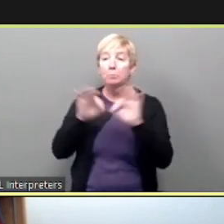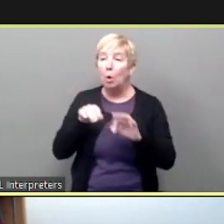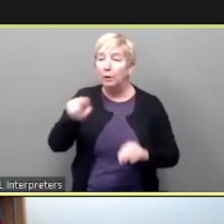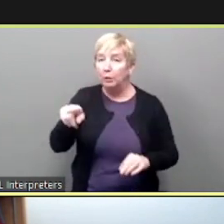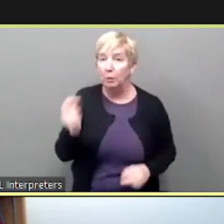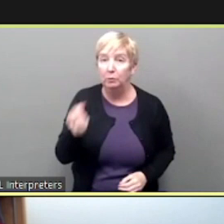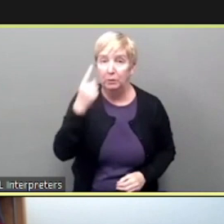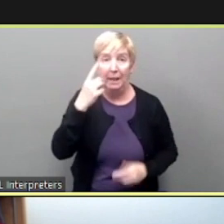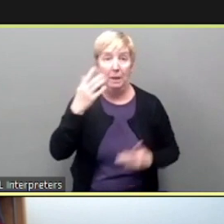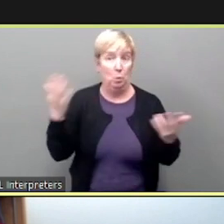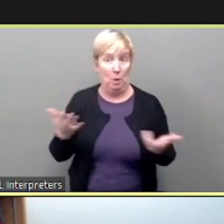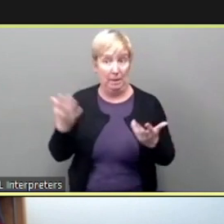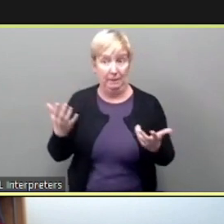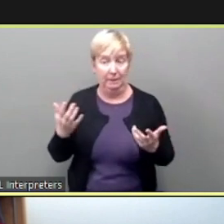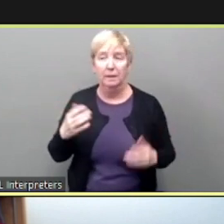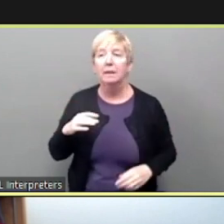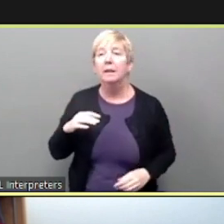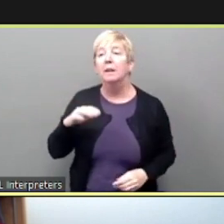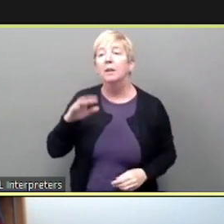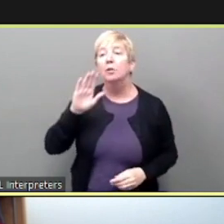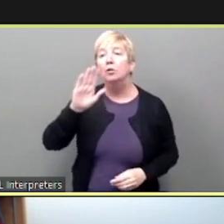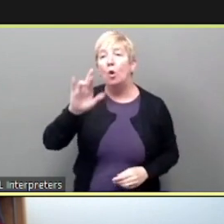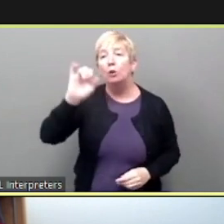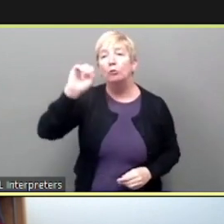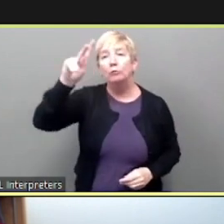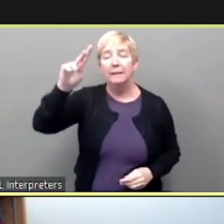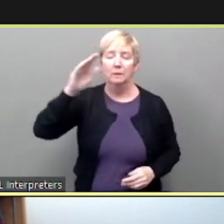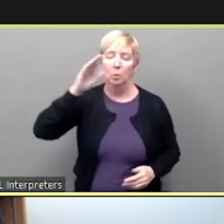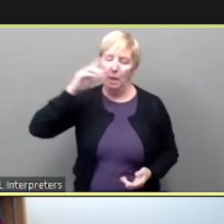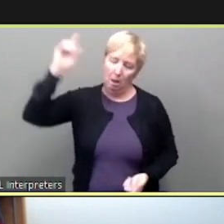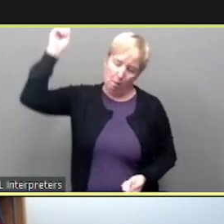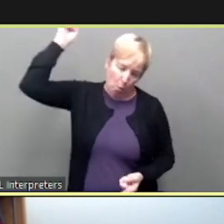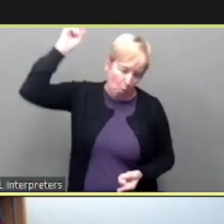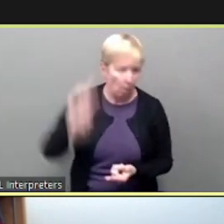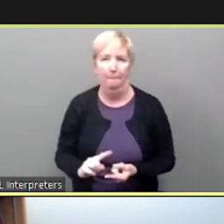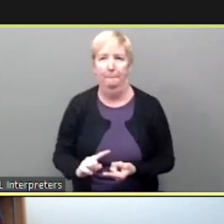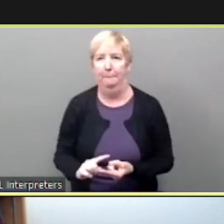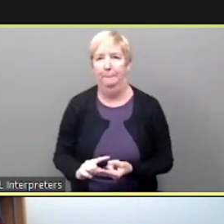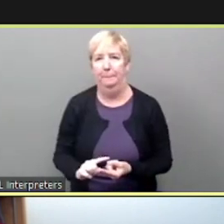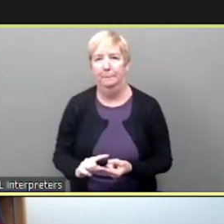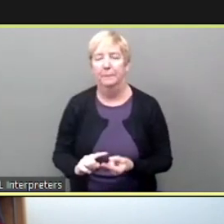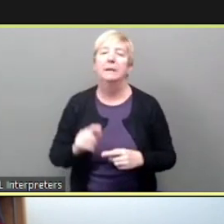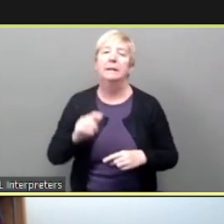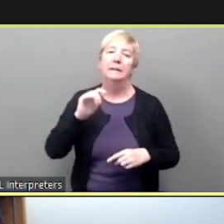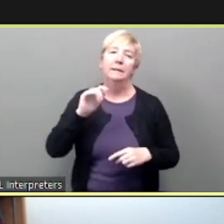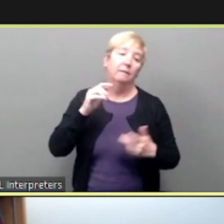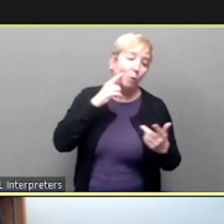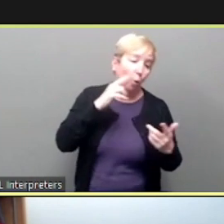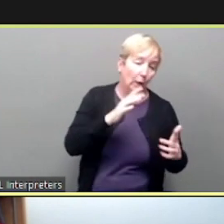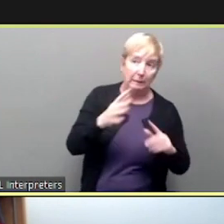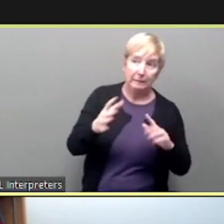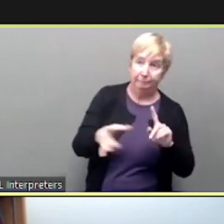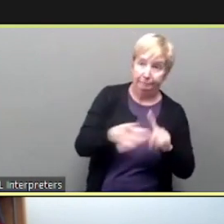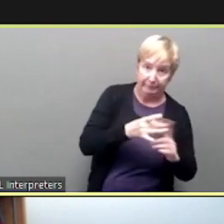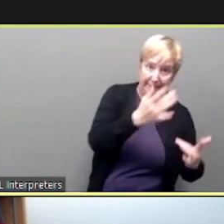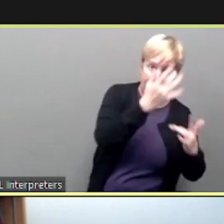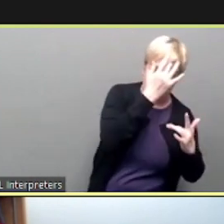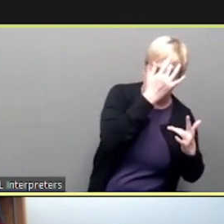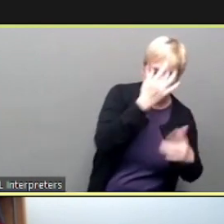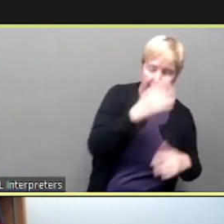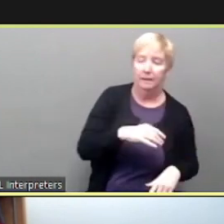your risk of infection, hospitalization, and death by getting vaccinated. So 5